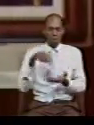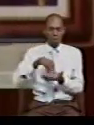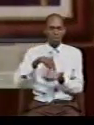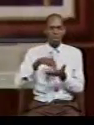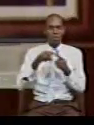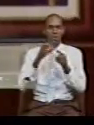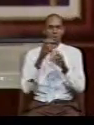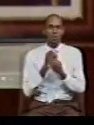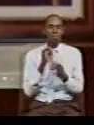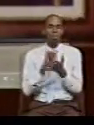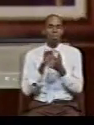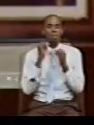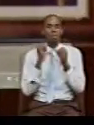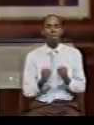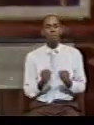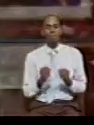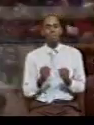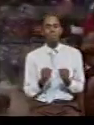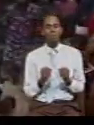power. Power.